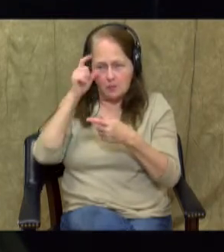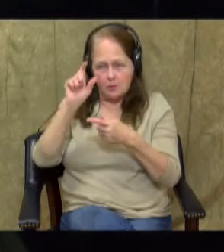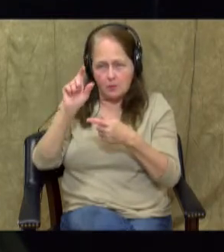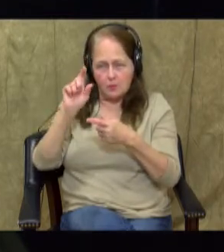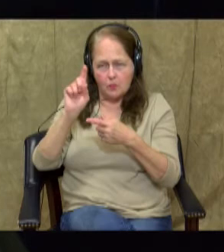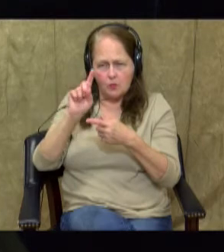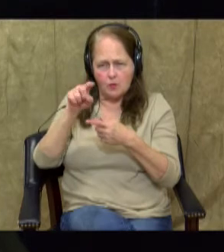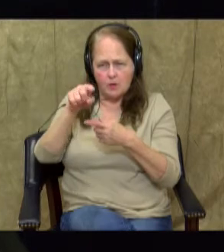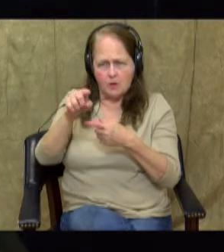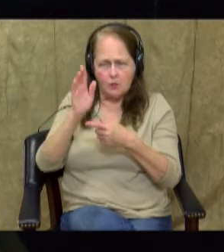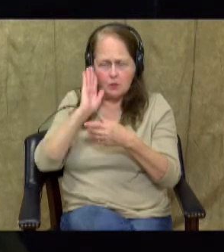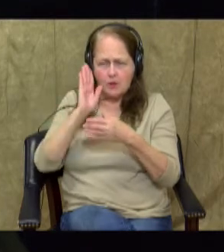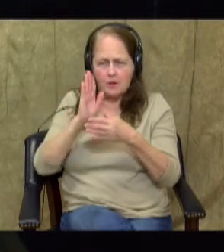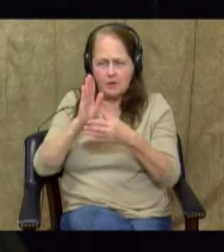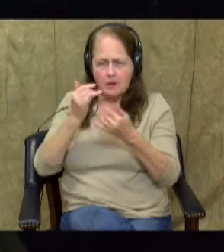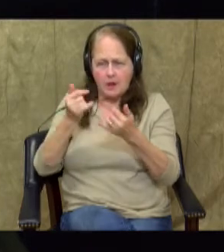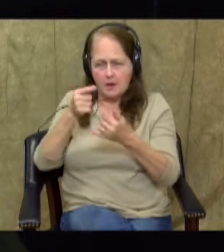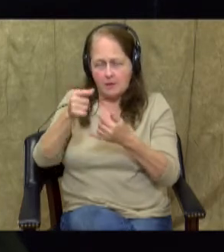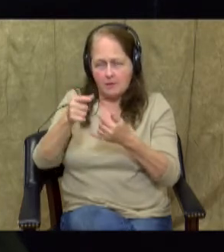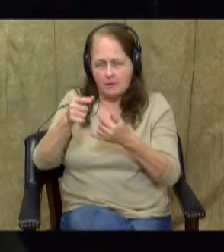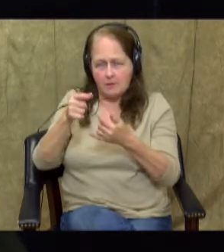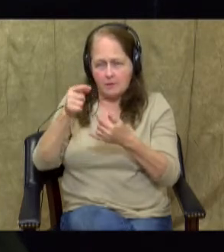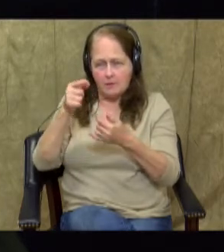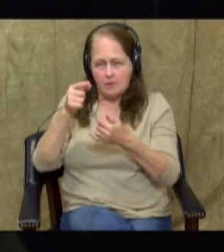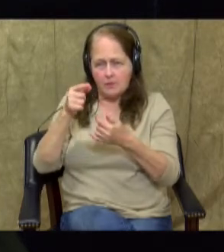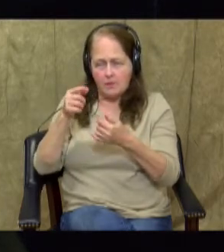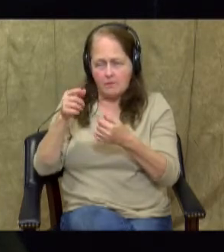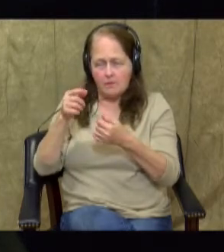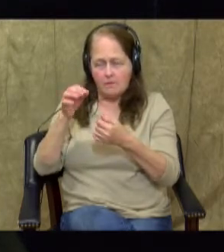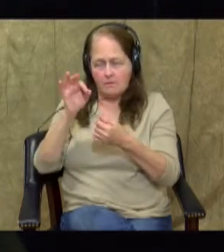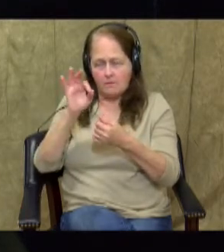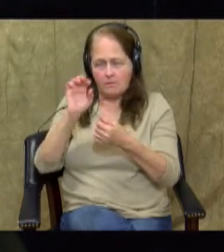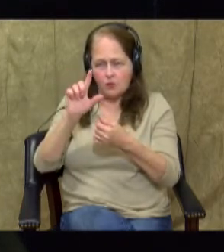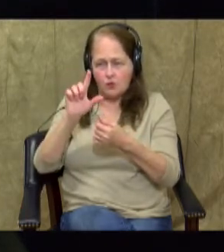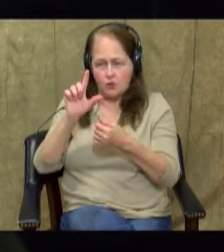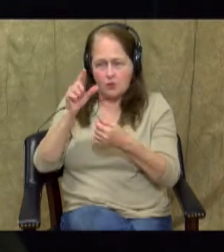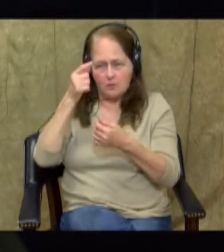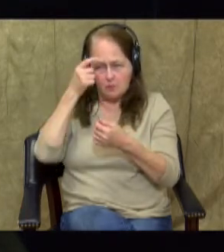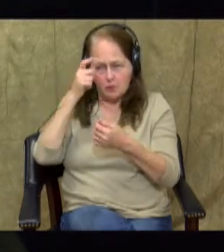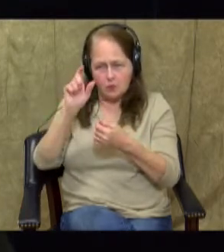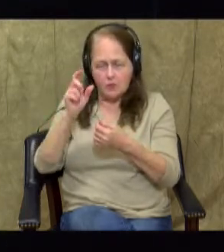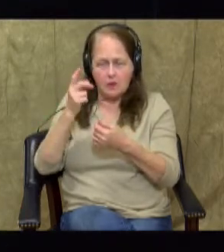moon going to be? It was just full. Let's see.